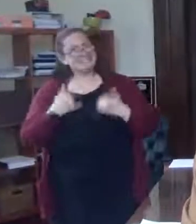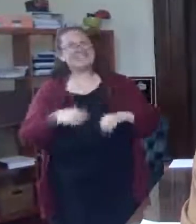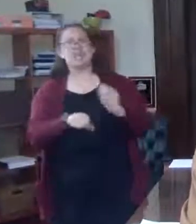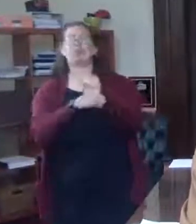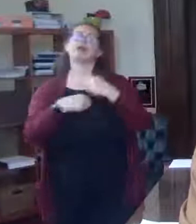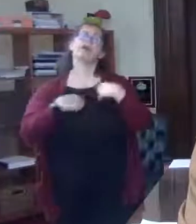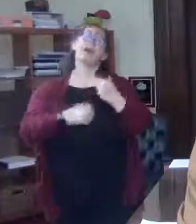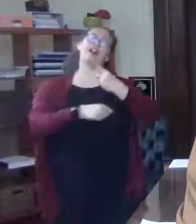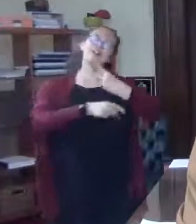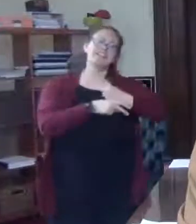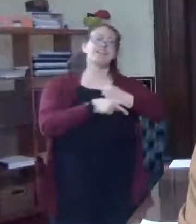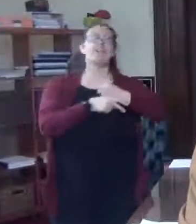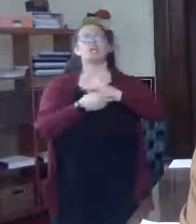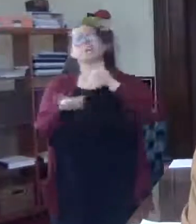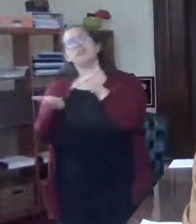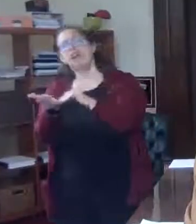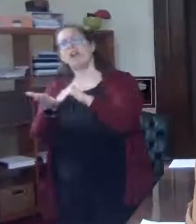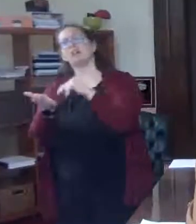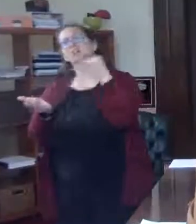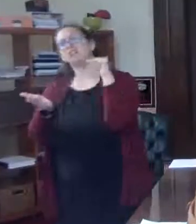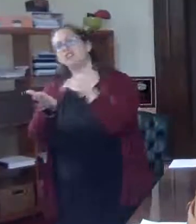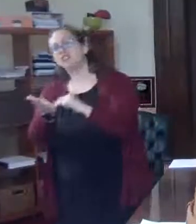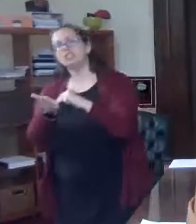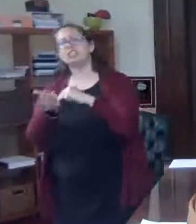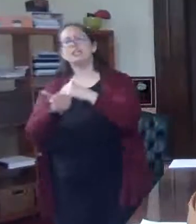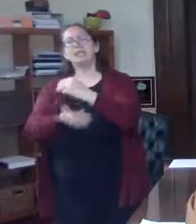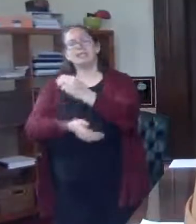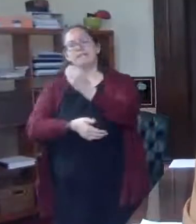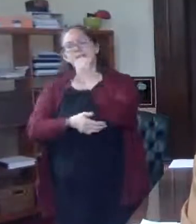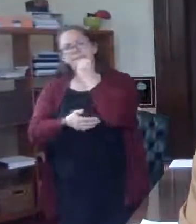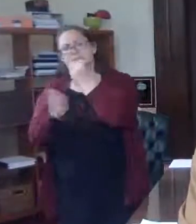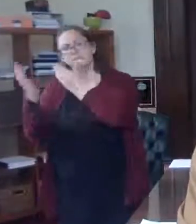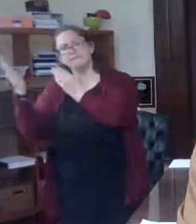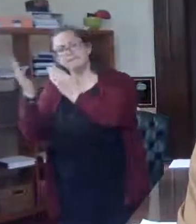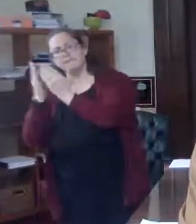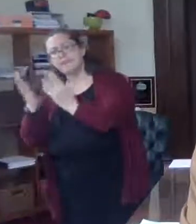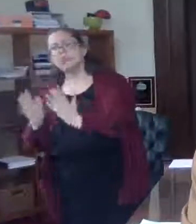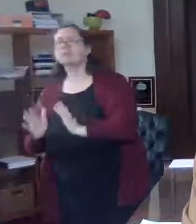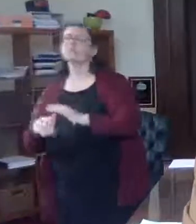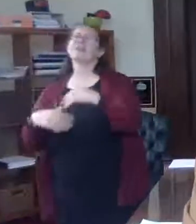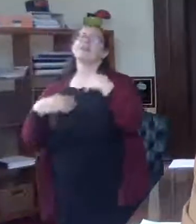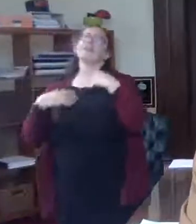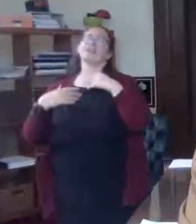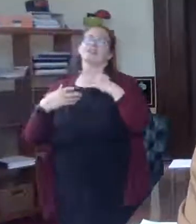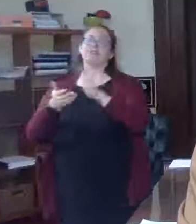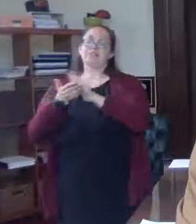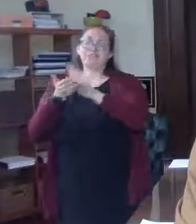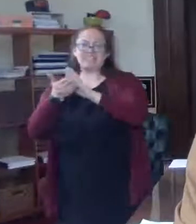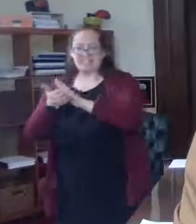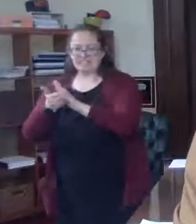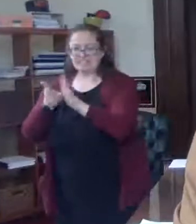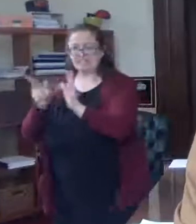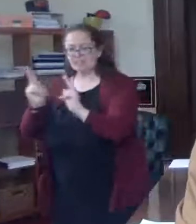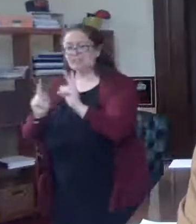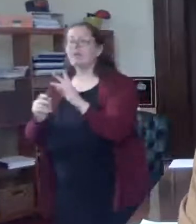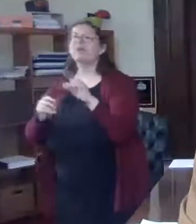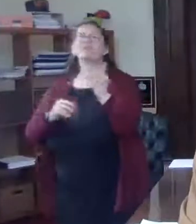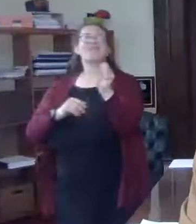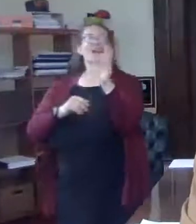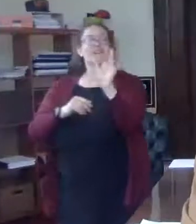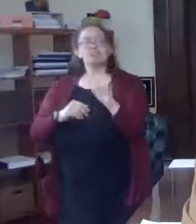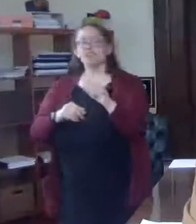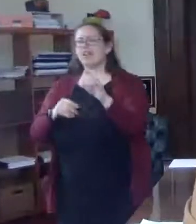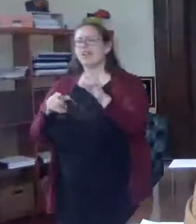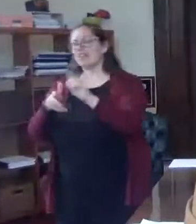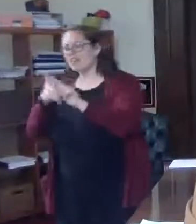workers, doctors, nurses, people who work in dietary, people who work in housekeeping, people who work in x-ray, all of